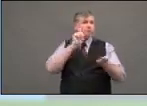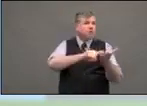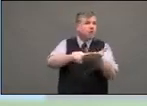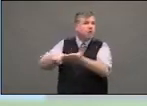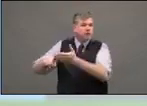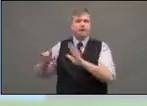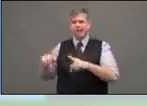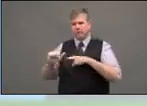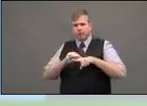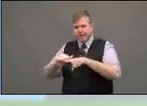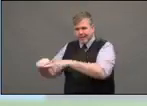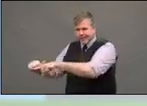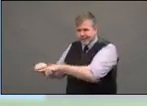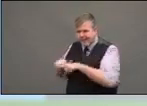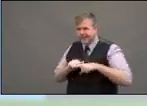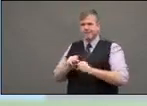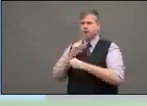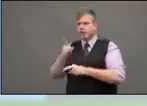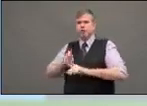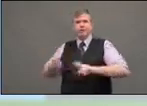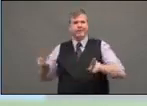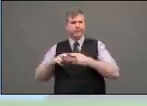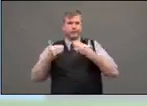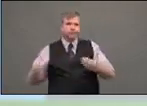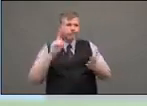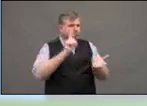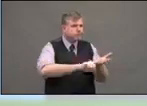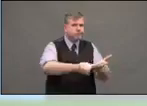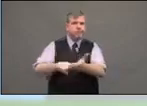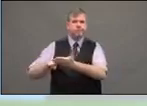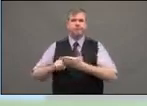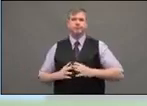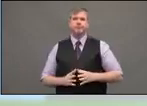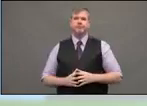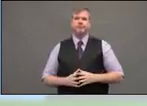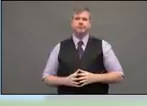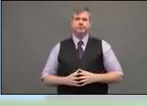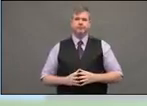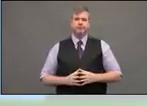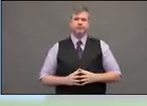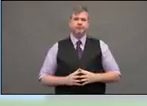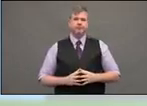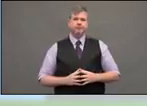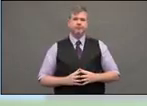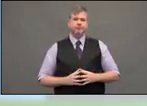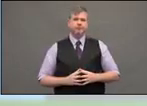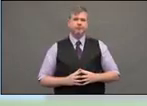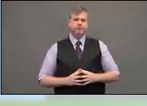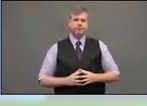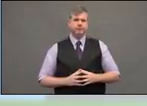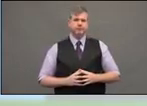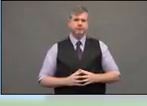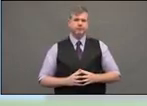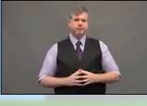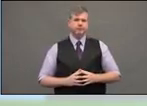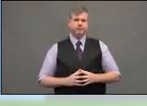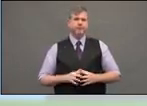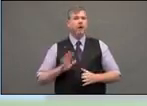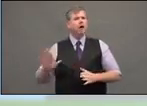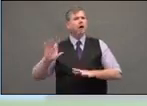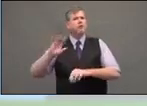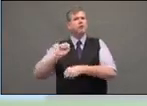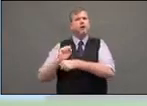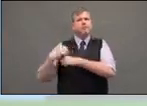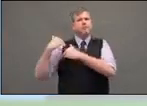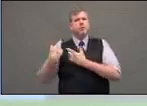first to identify county employees who may have additional capacity in their current roles who could be reassigned to this work. This